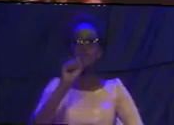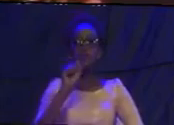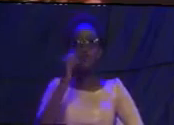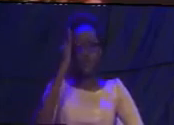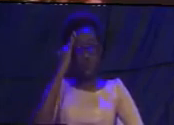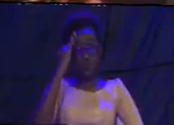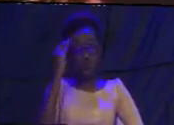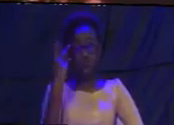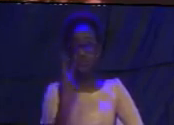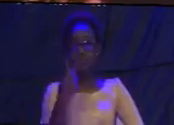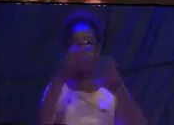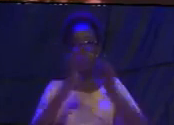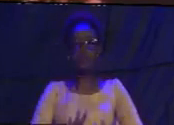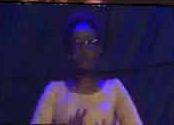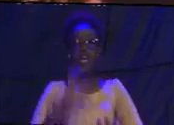Joshua knew two